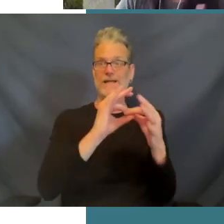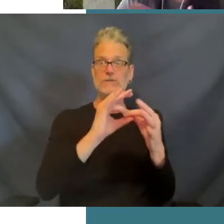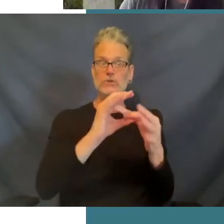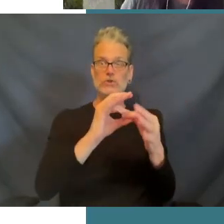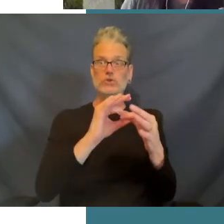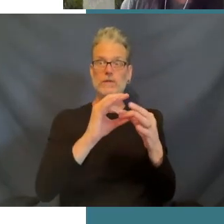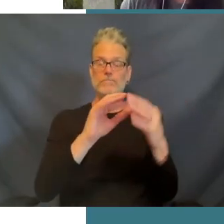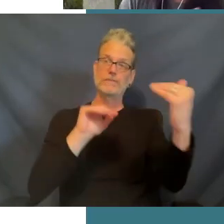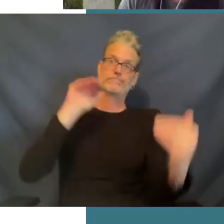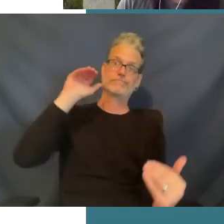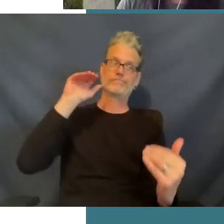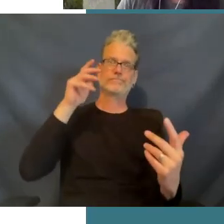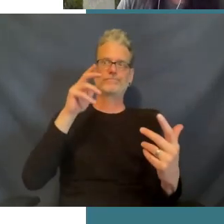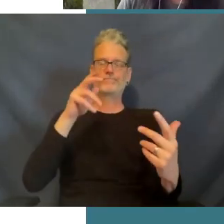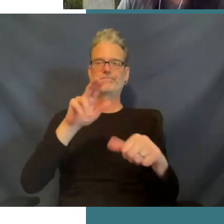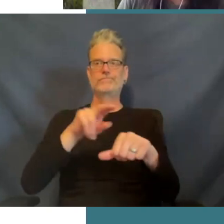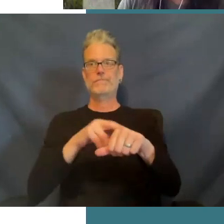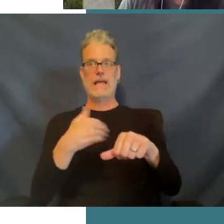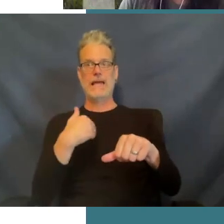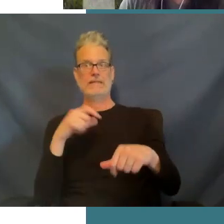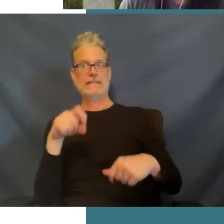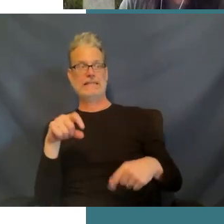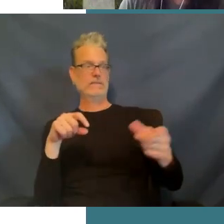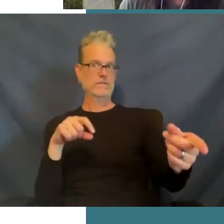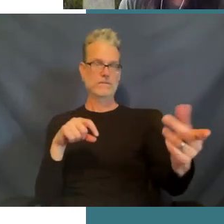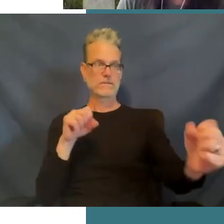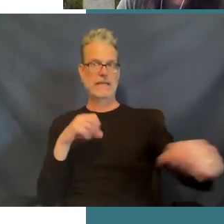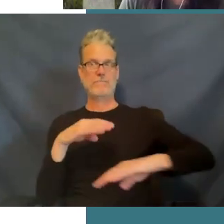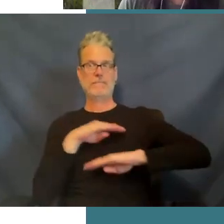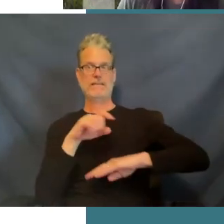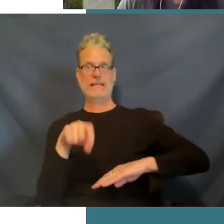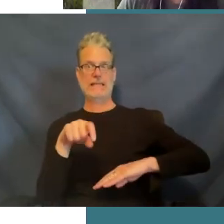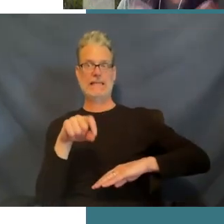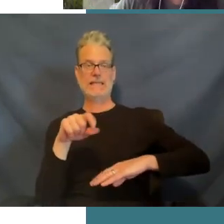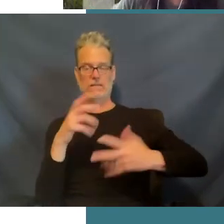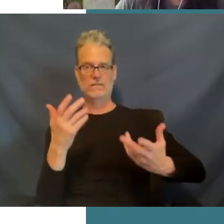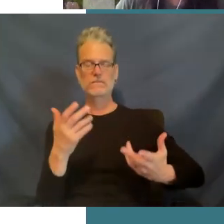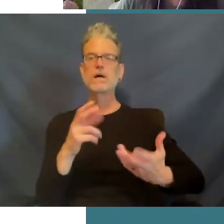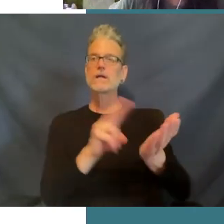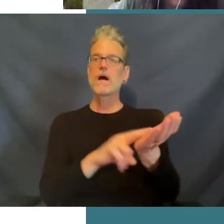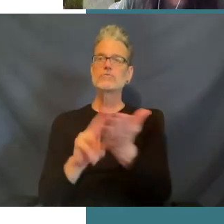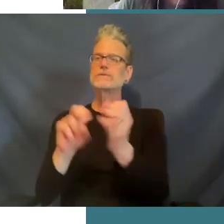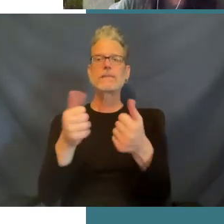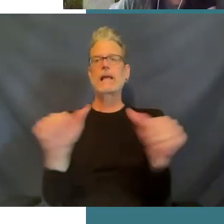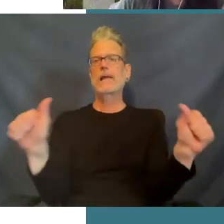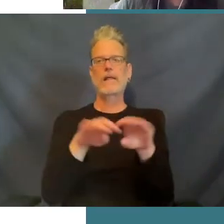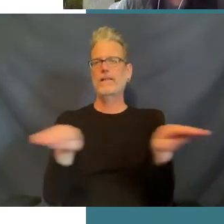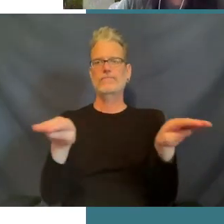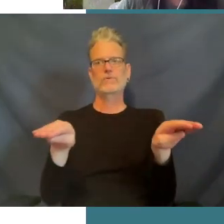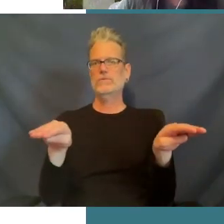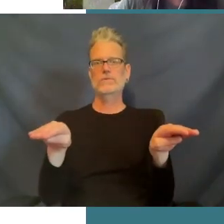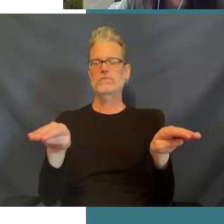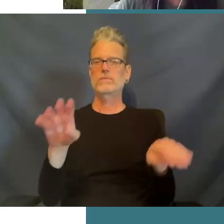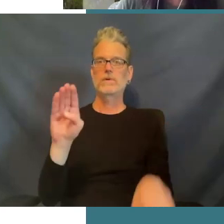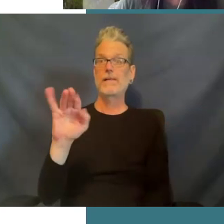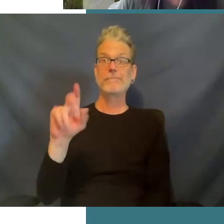the agency has a need and any organization can meet that need. Contracts can be at any level of our agency and bids are open